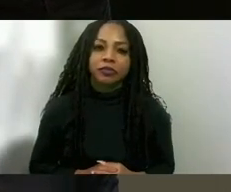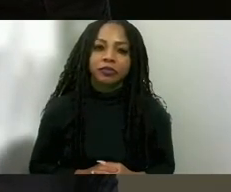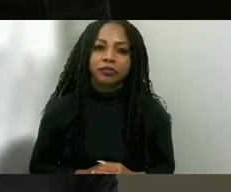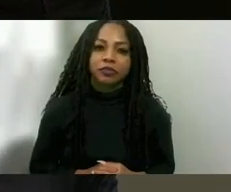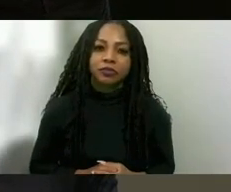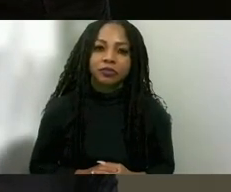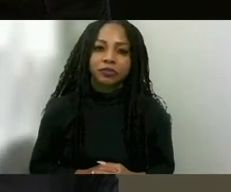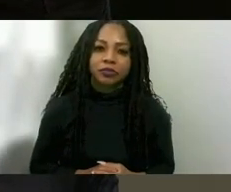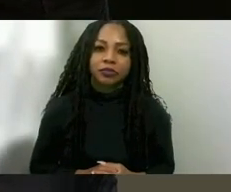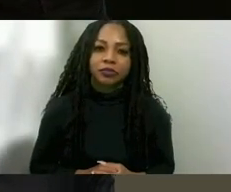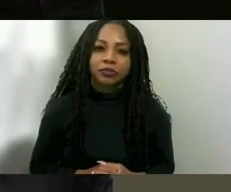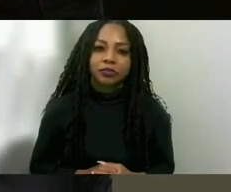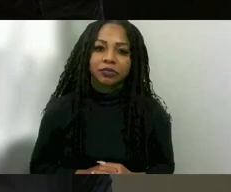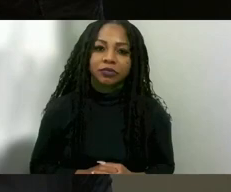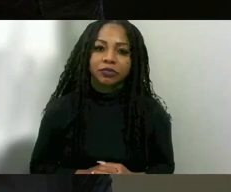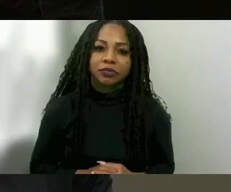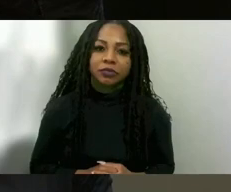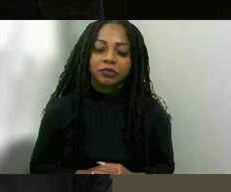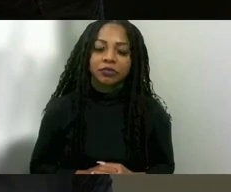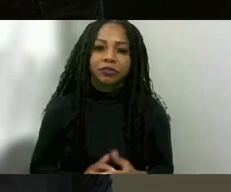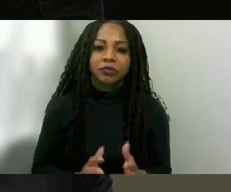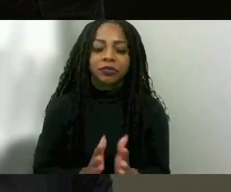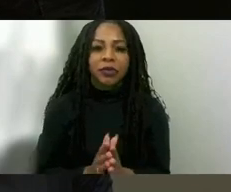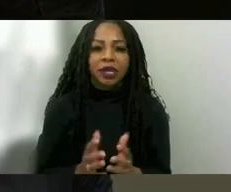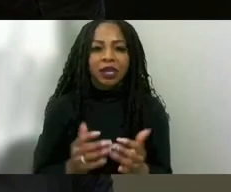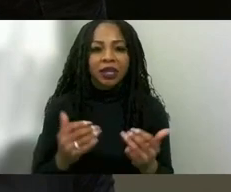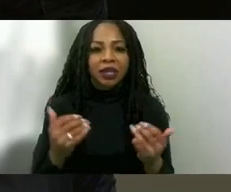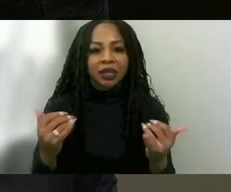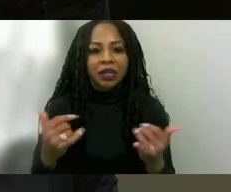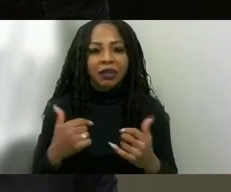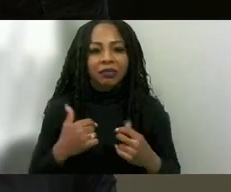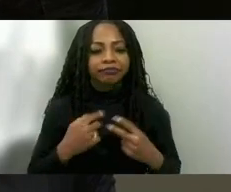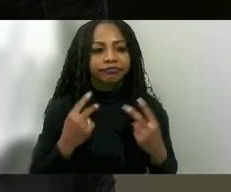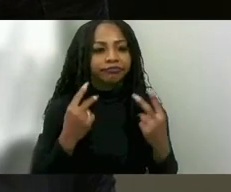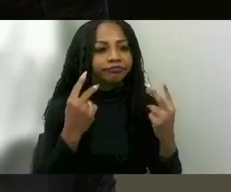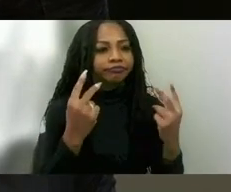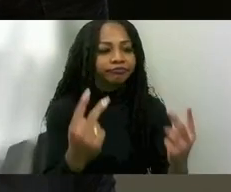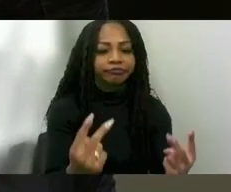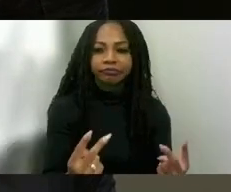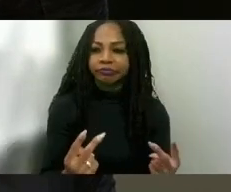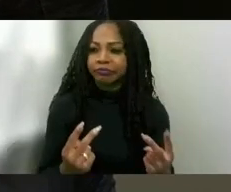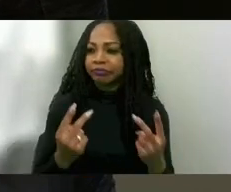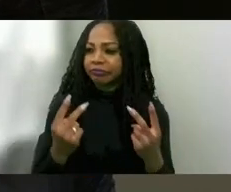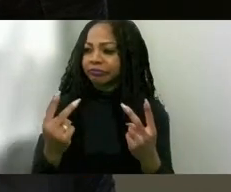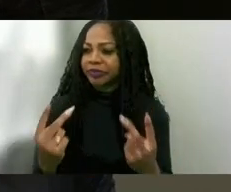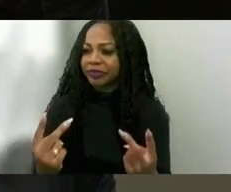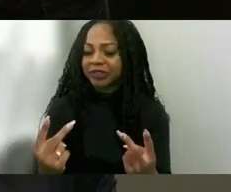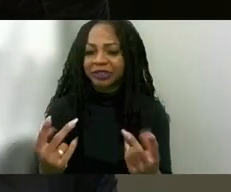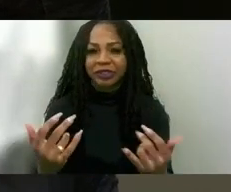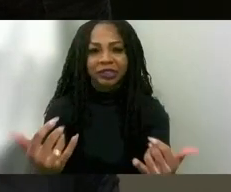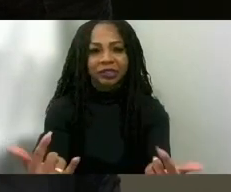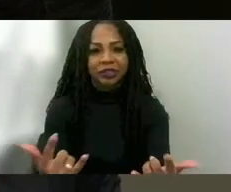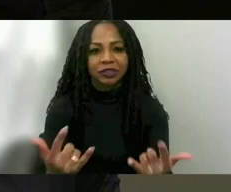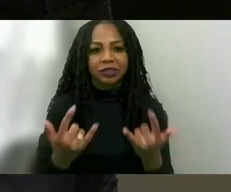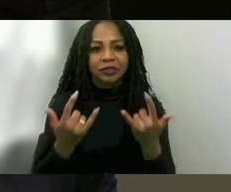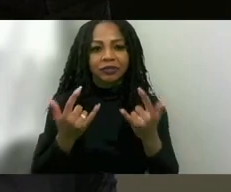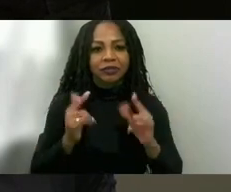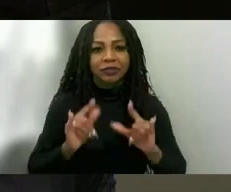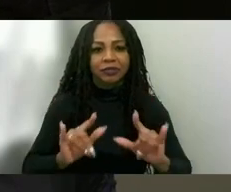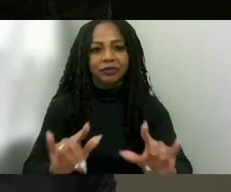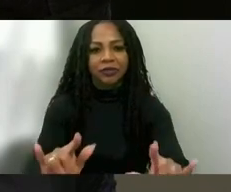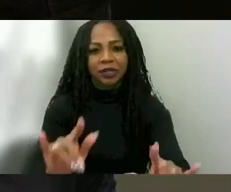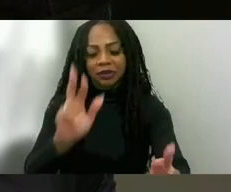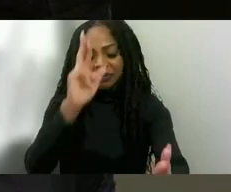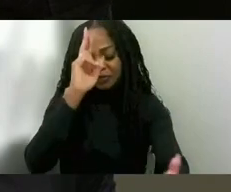somewhere where there is respect, where there is love, and it